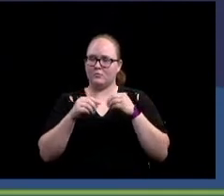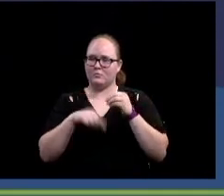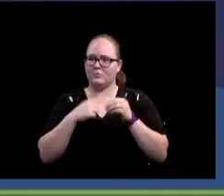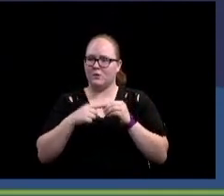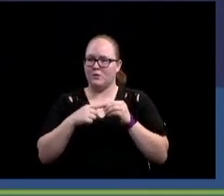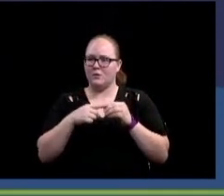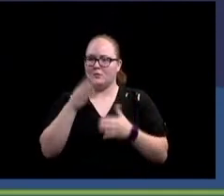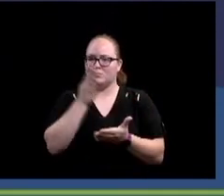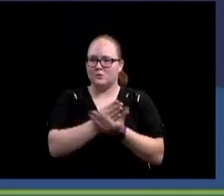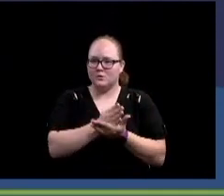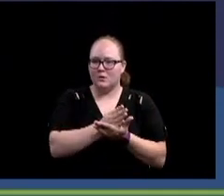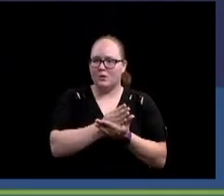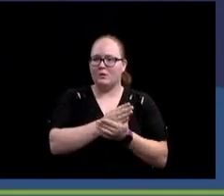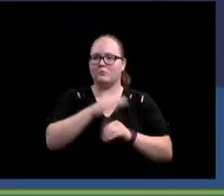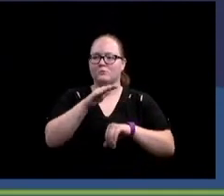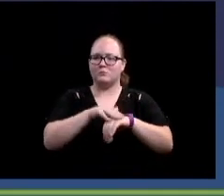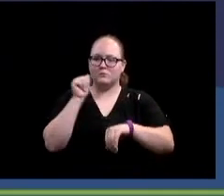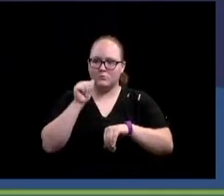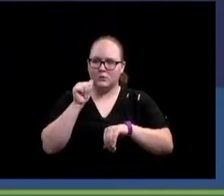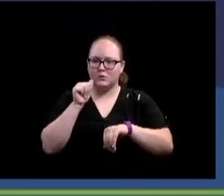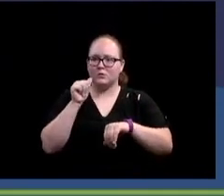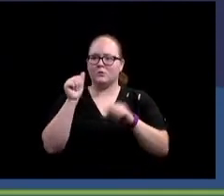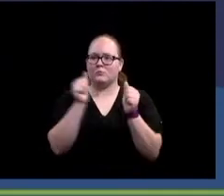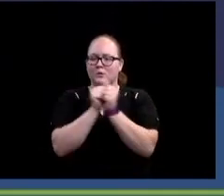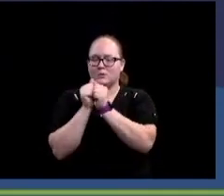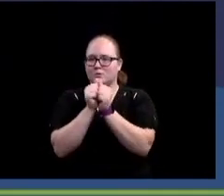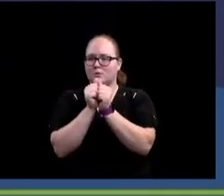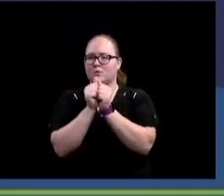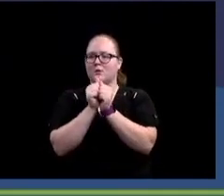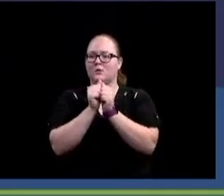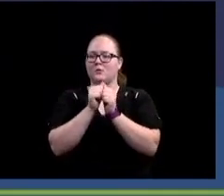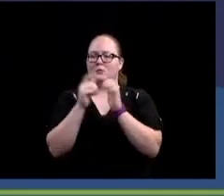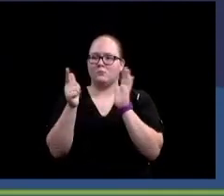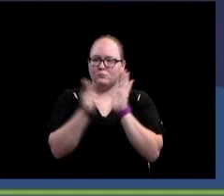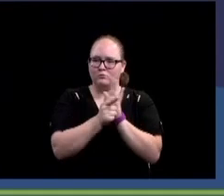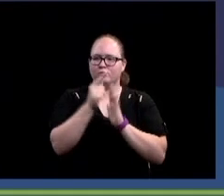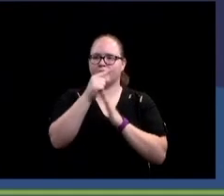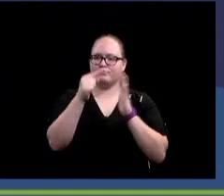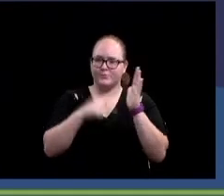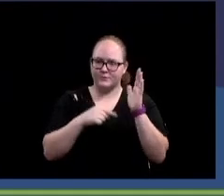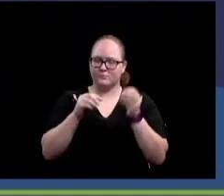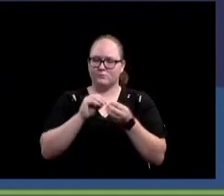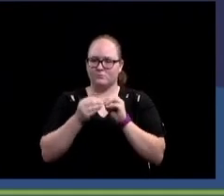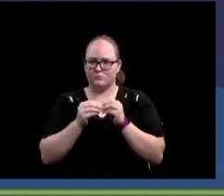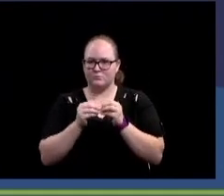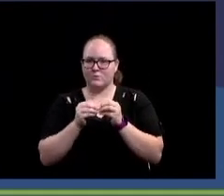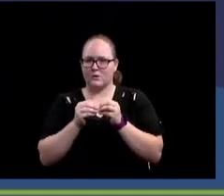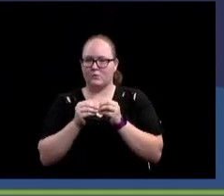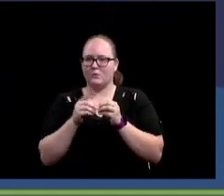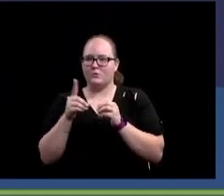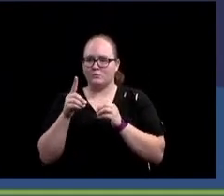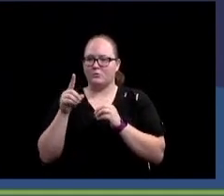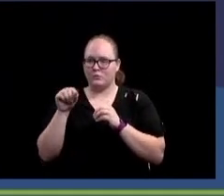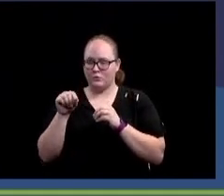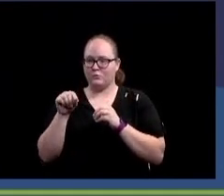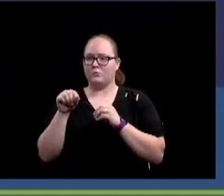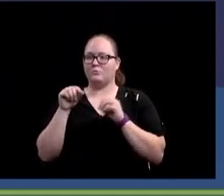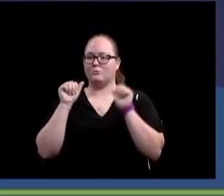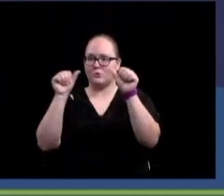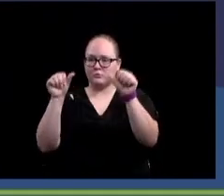enforcement data. The result is we do post stats on our website, but however, to post our policies